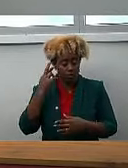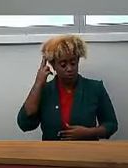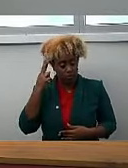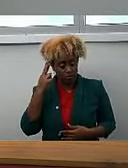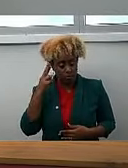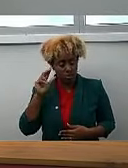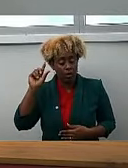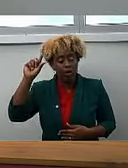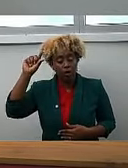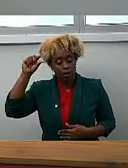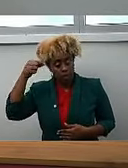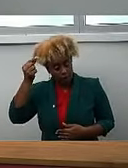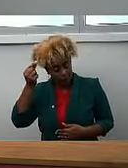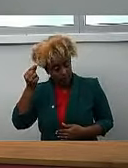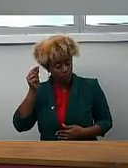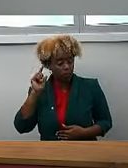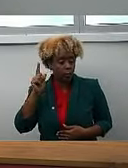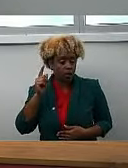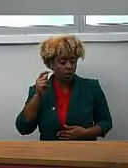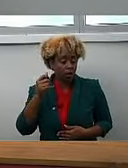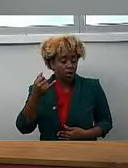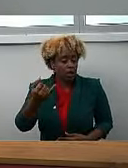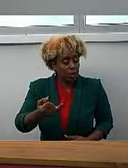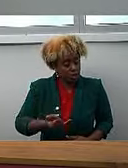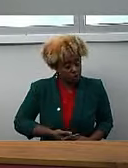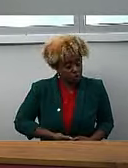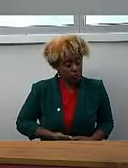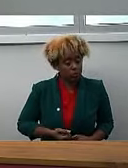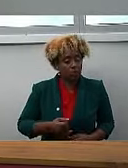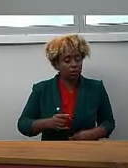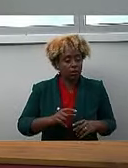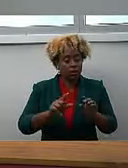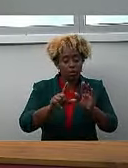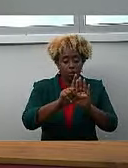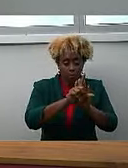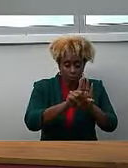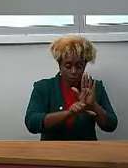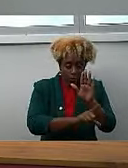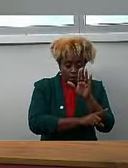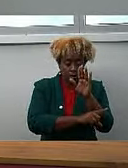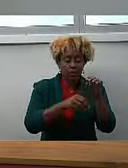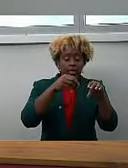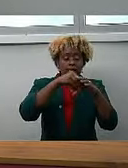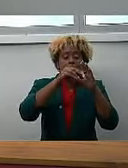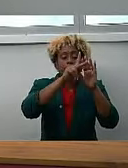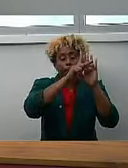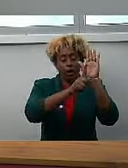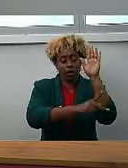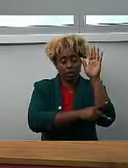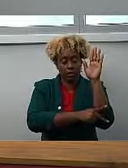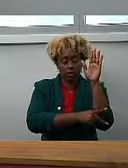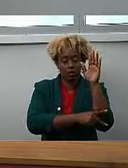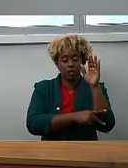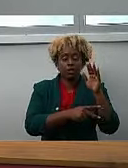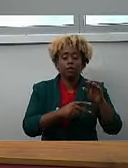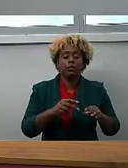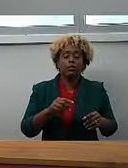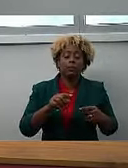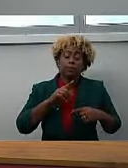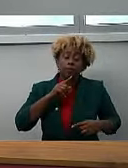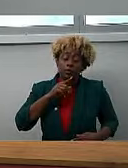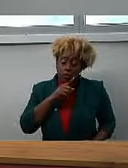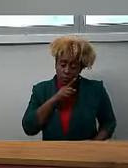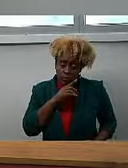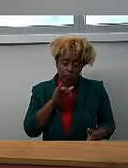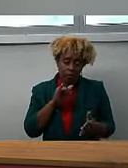swiftly move to introduce legislation in Parliament within the last quarter of this year to ensure that